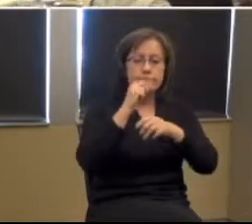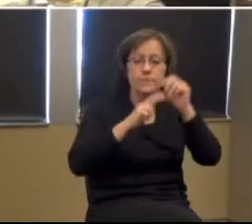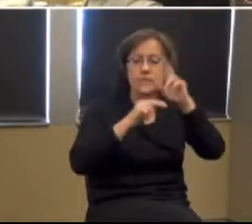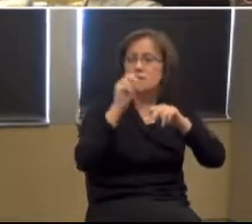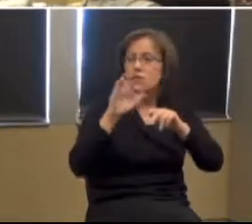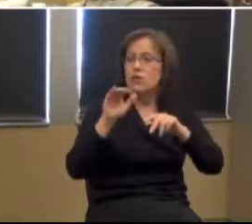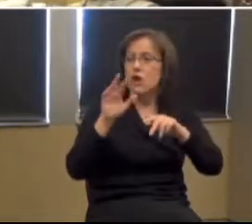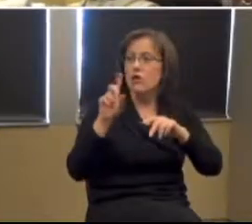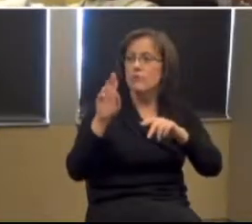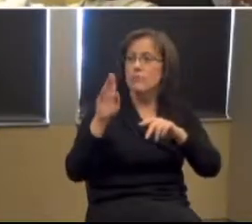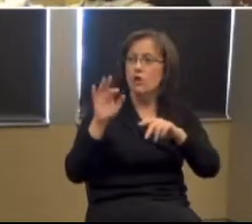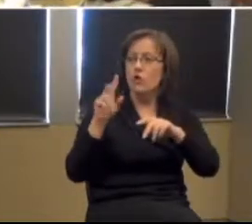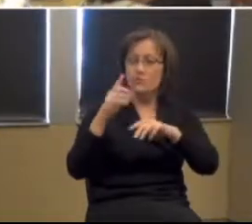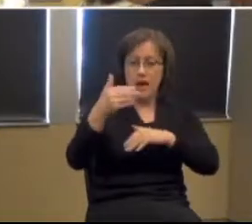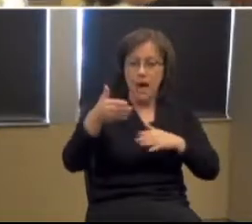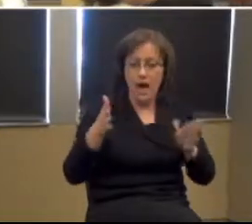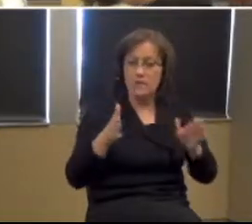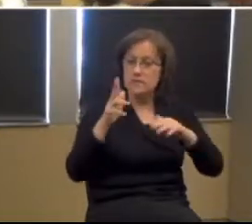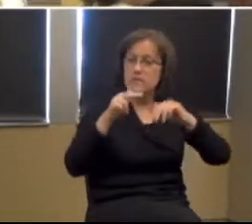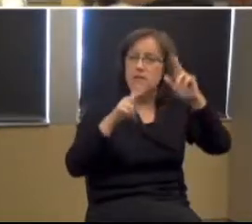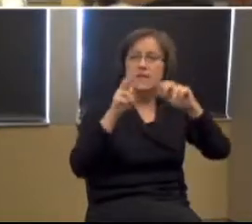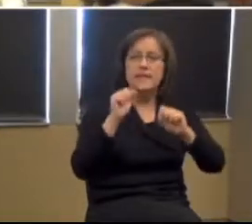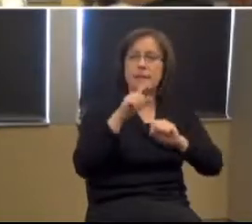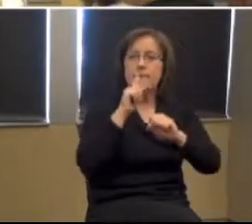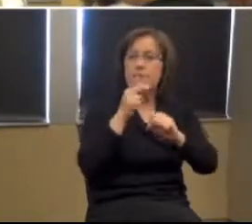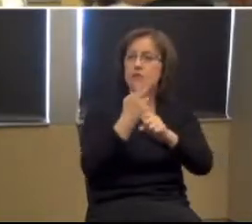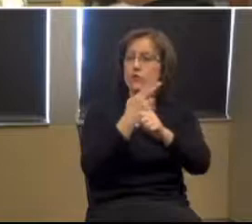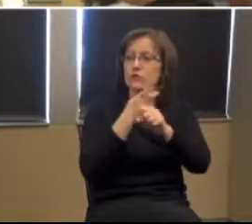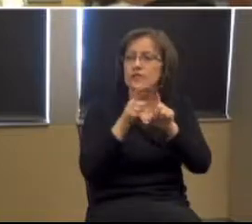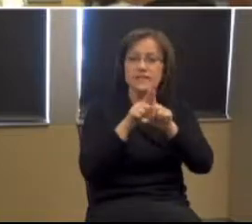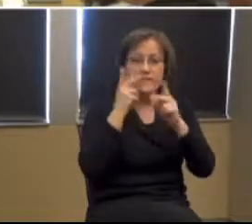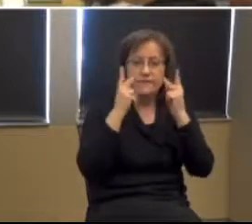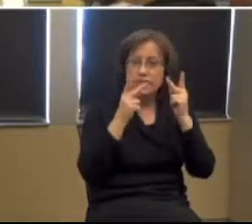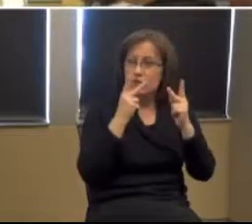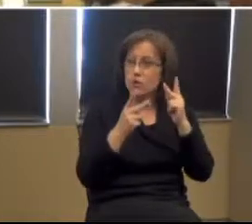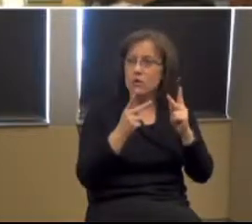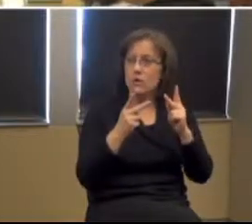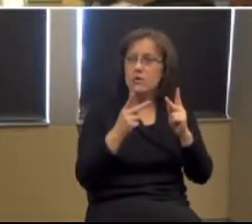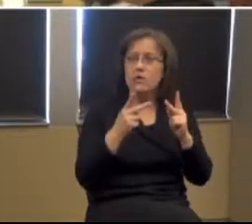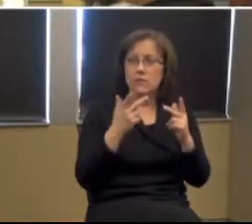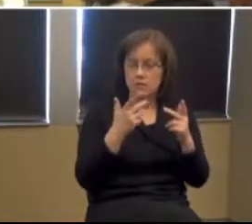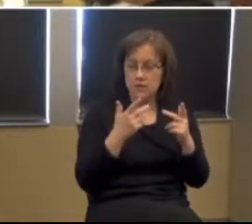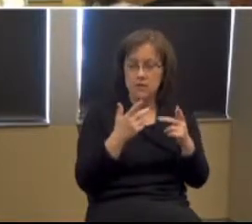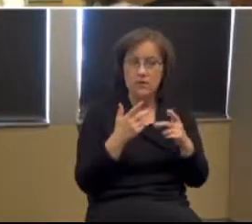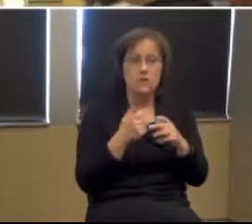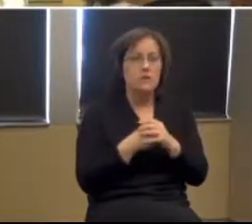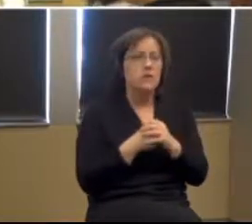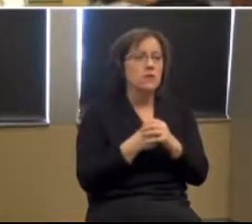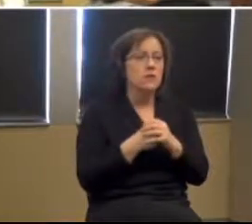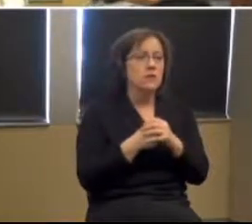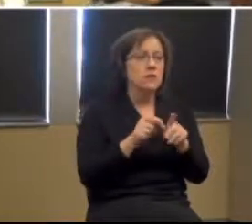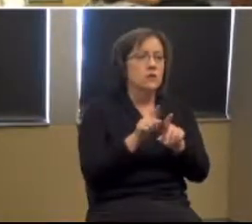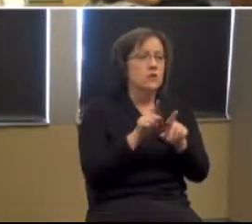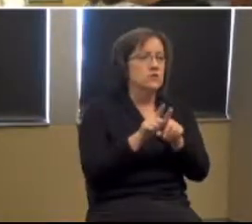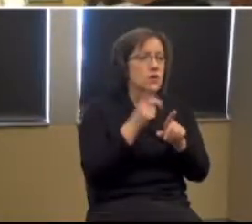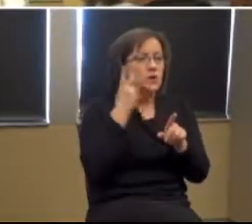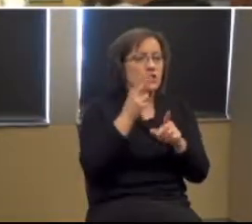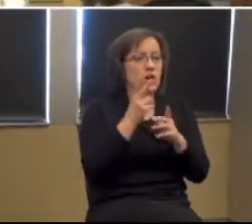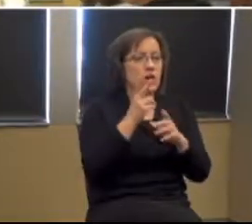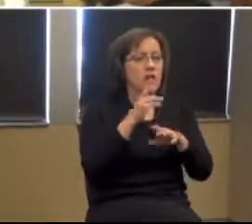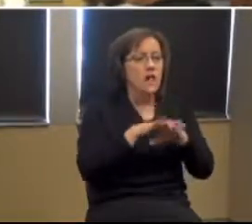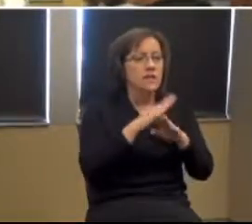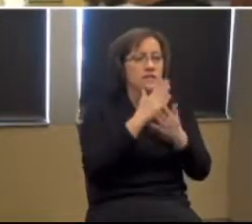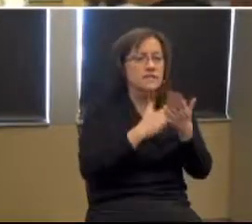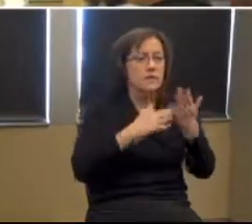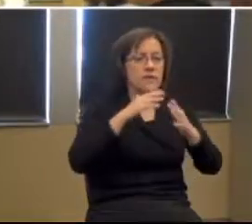are setting up some of the containers and using the containers. And as we saw on some of the desks in the work system, it could be